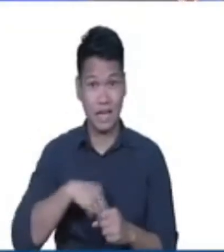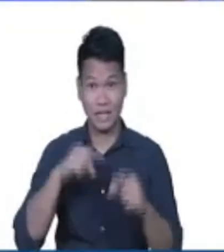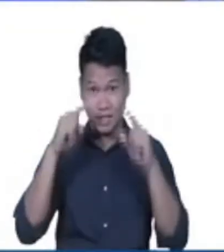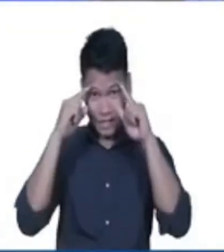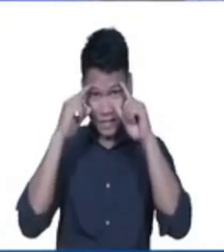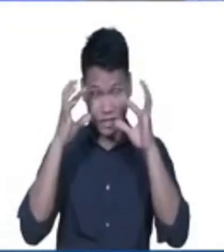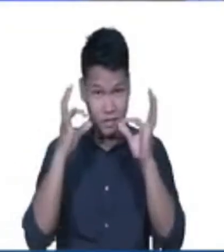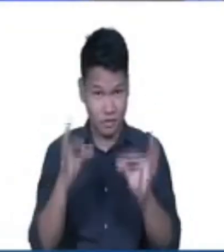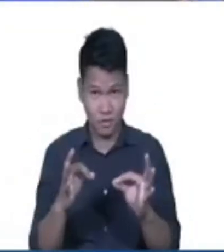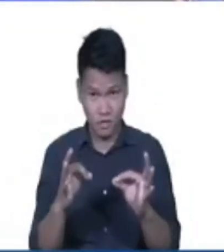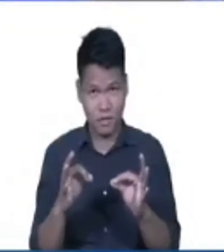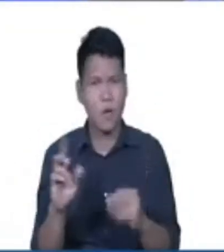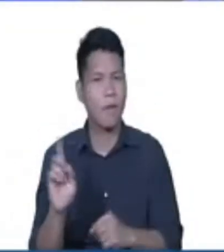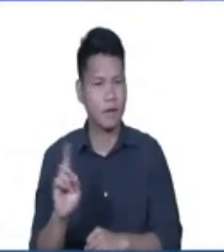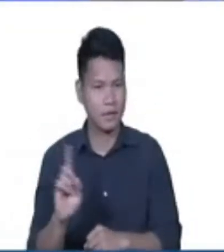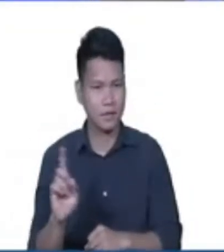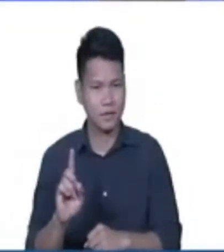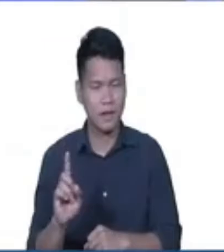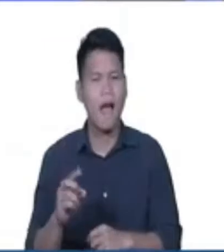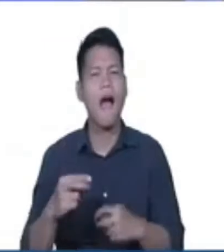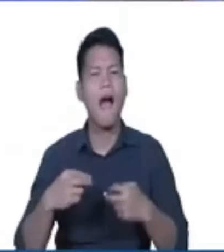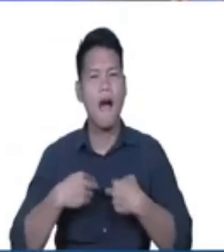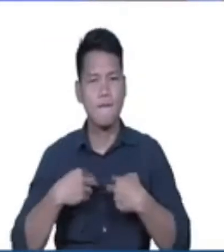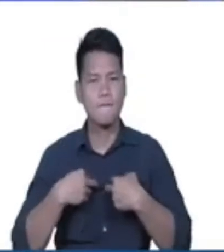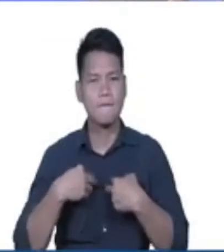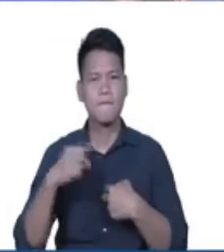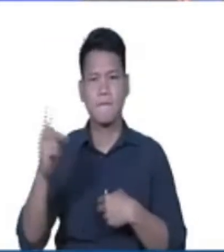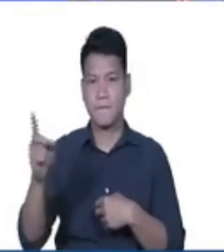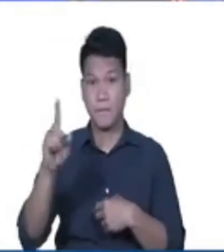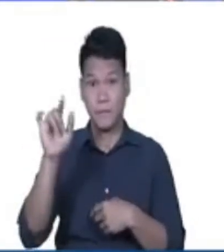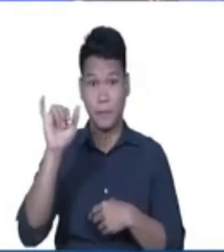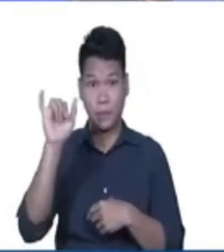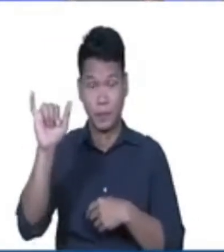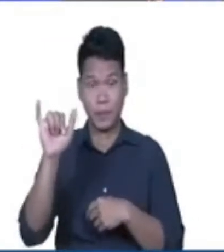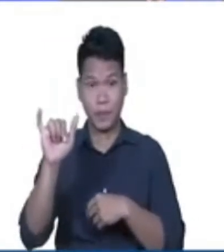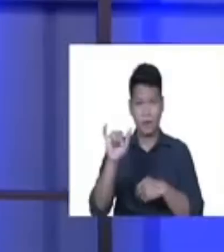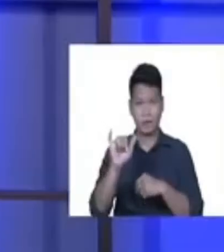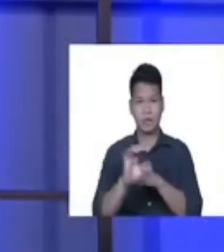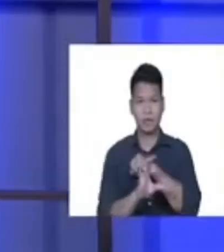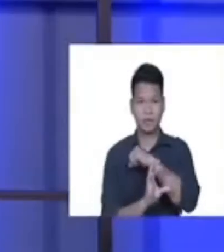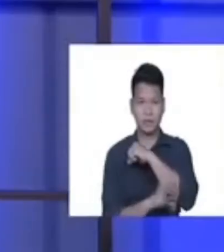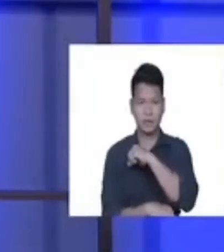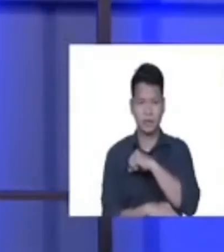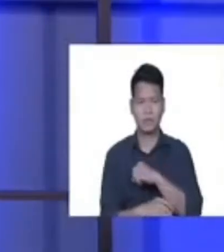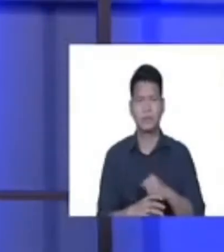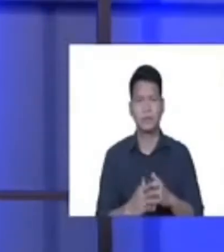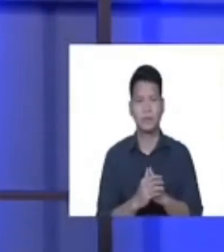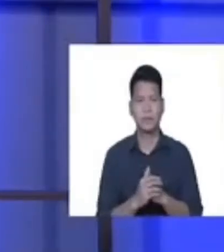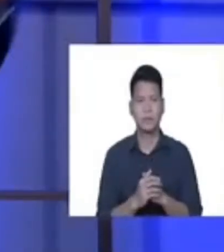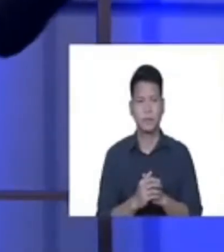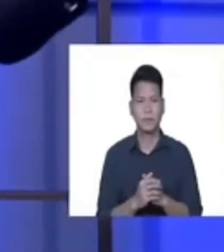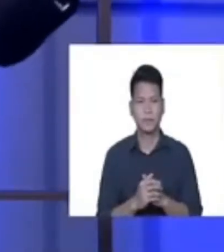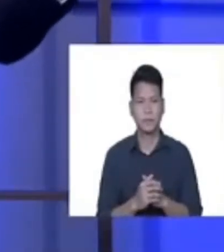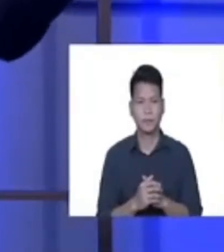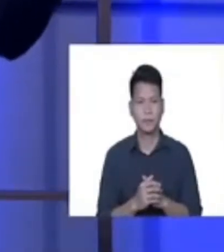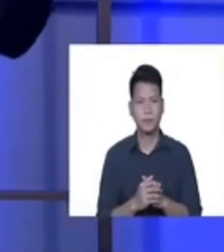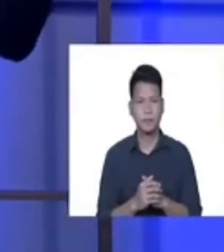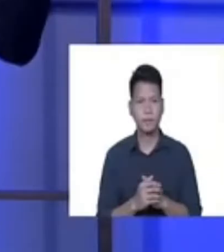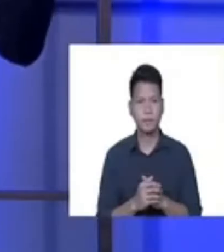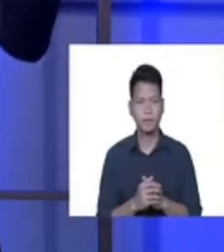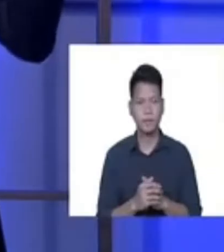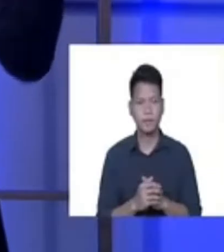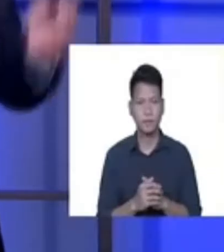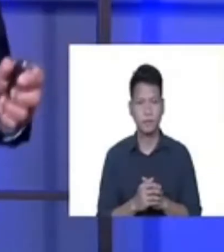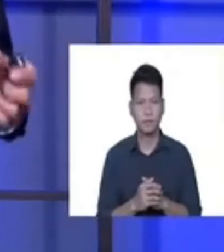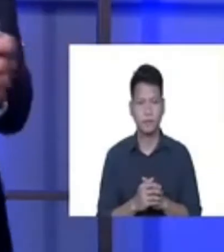our choices have their eternal consequences. So the woman, noong